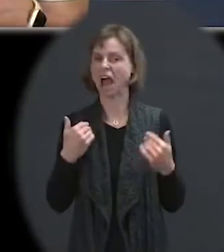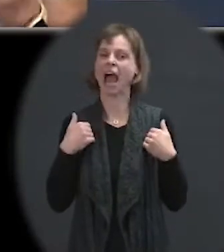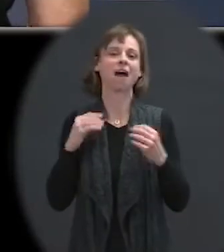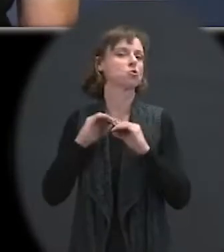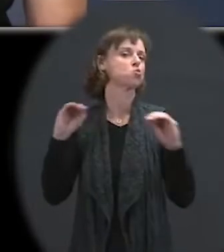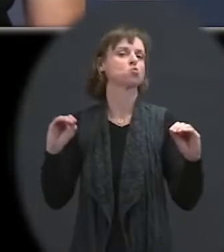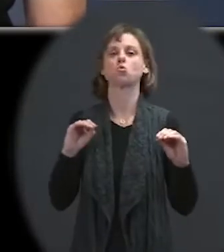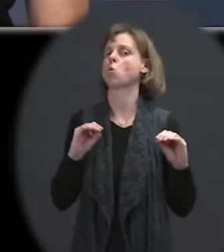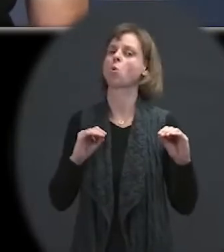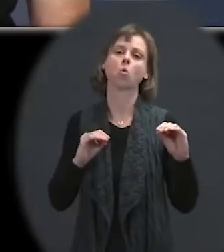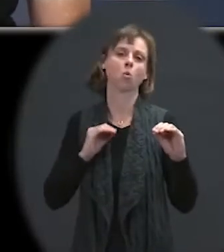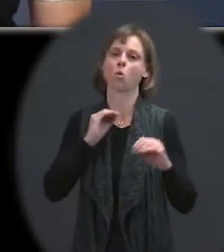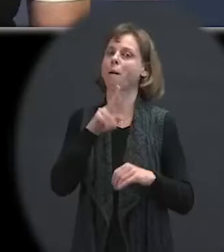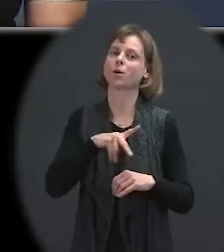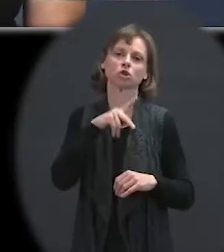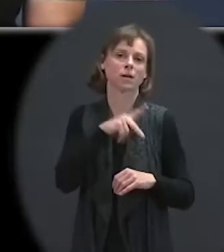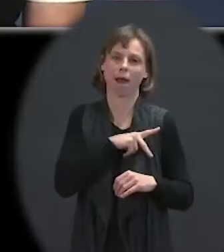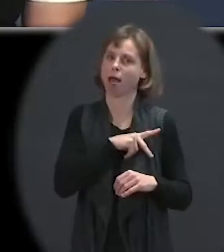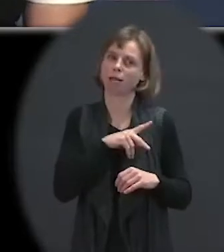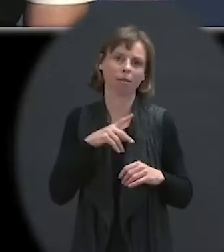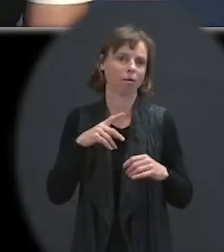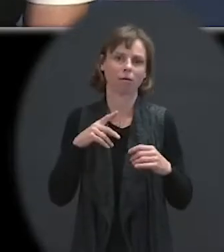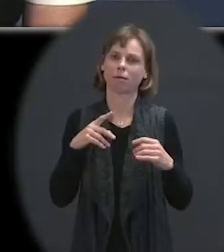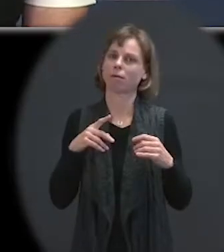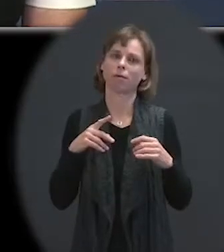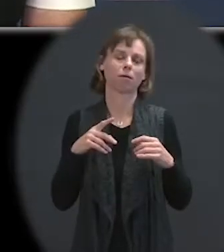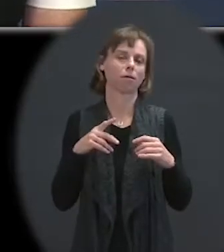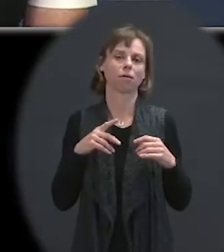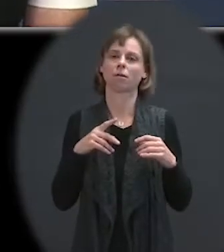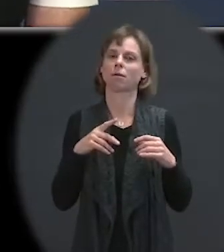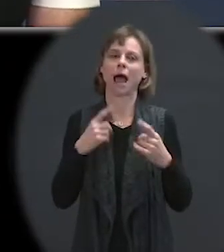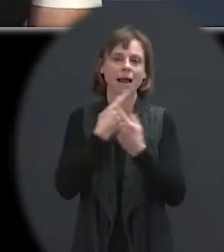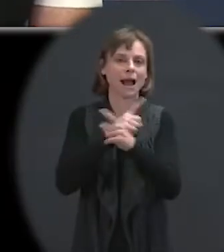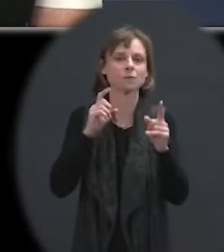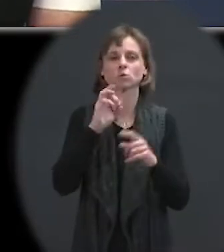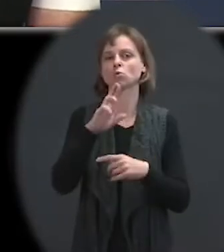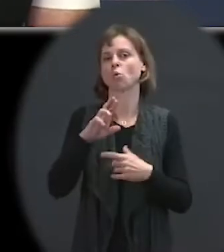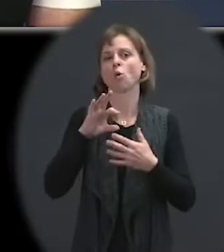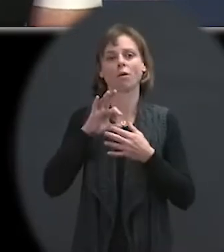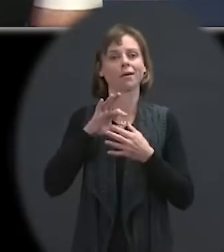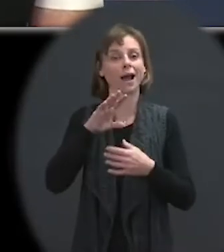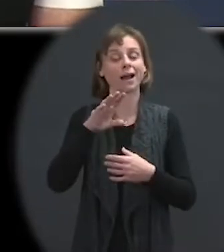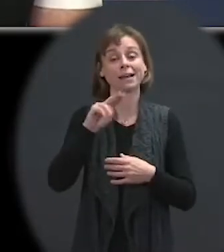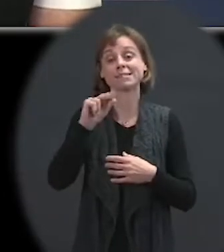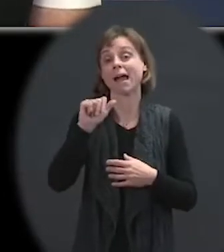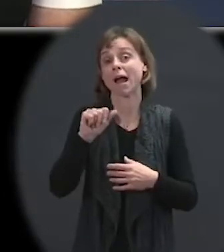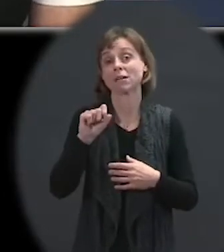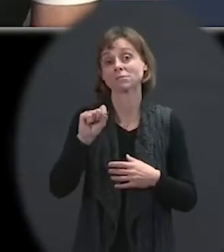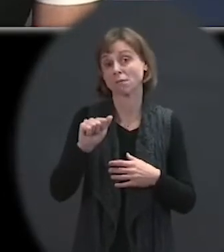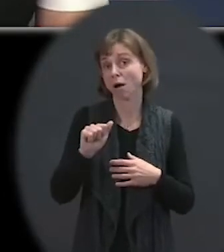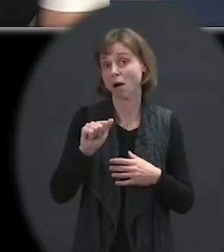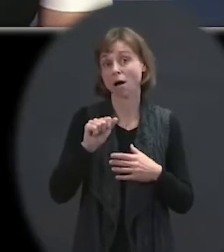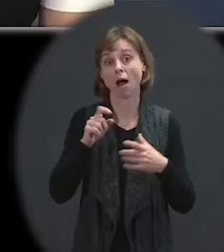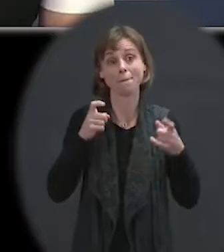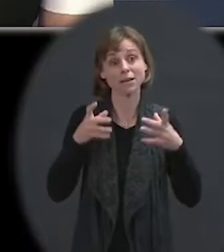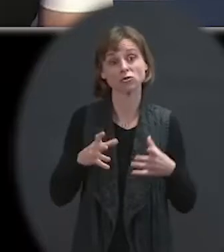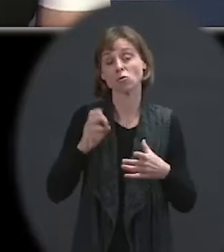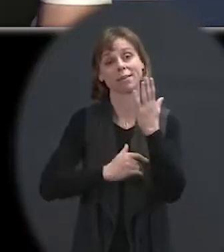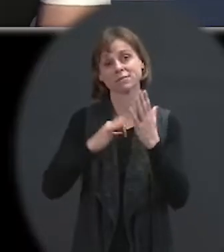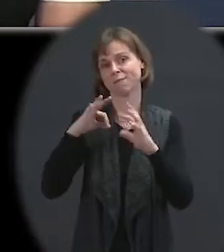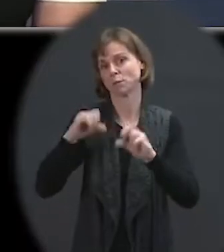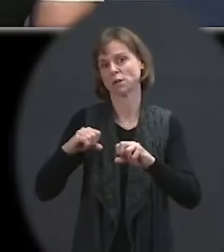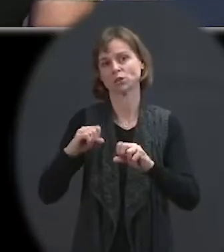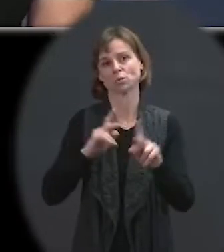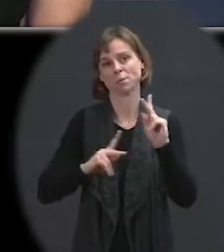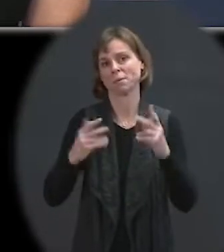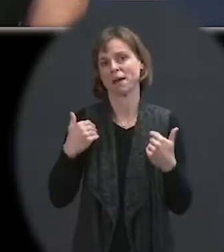you or any expectation of when we will have an announcement on a NASA administrator or a list of potential people.